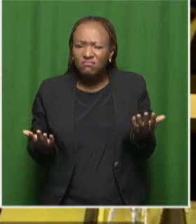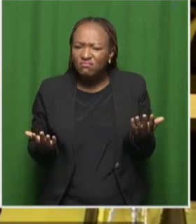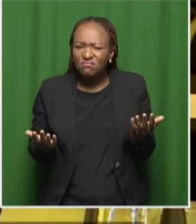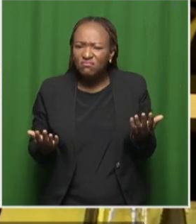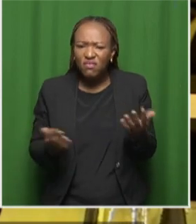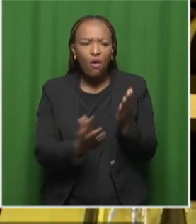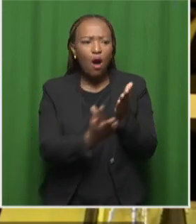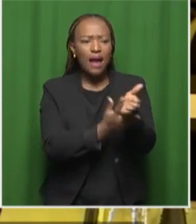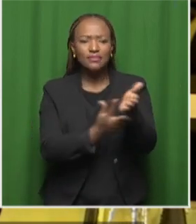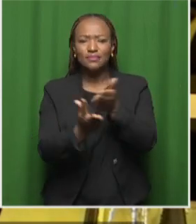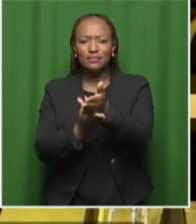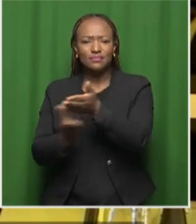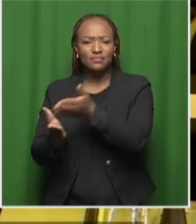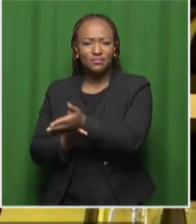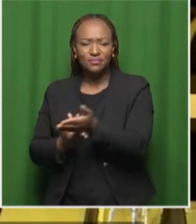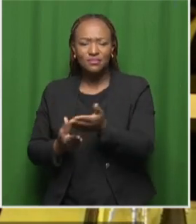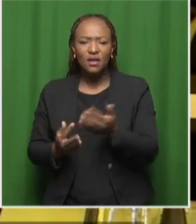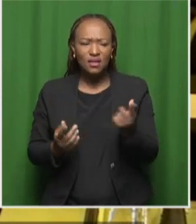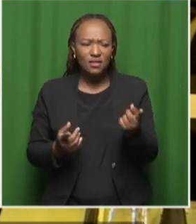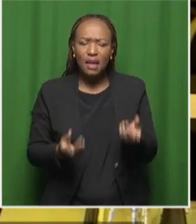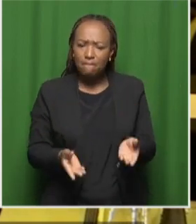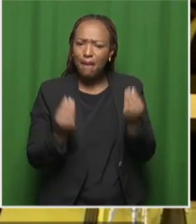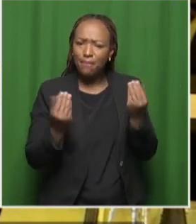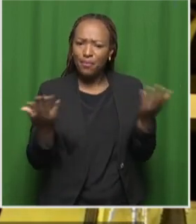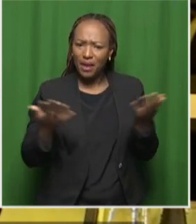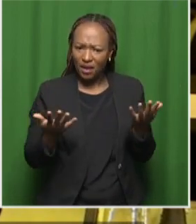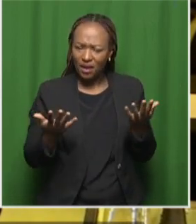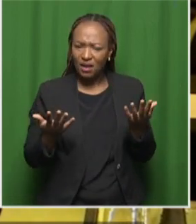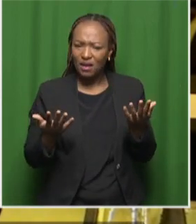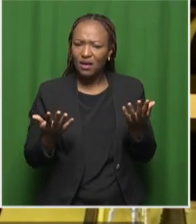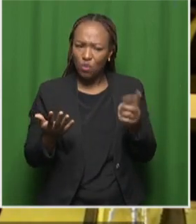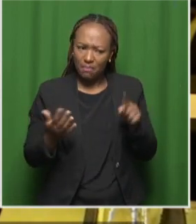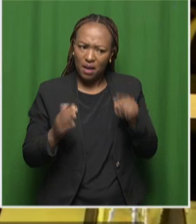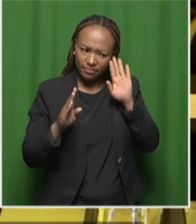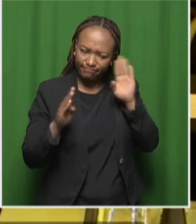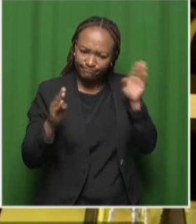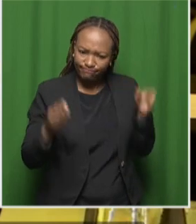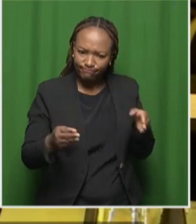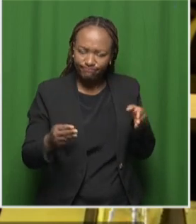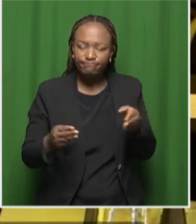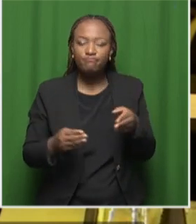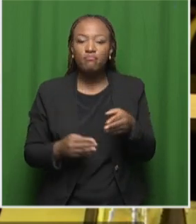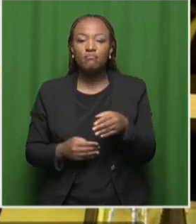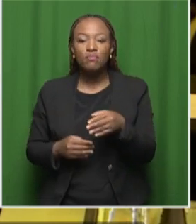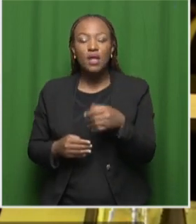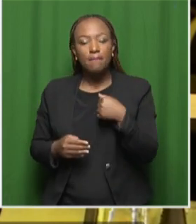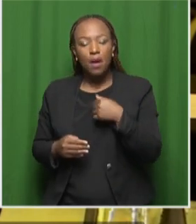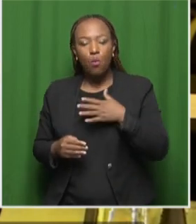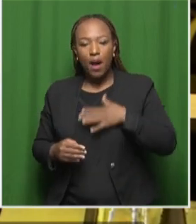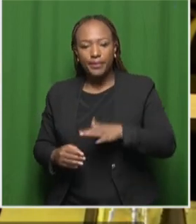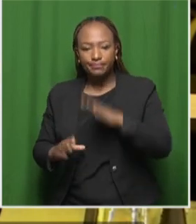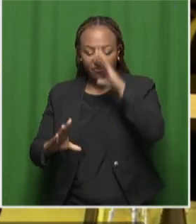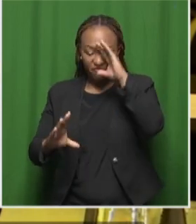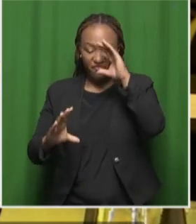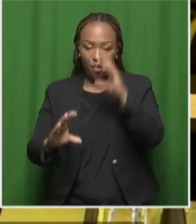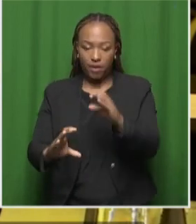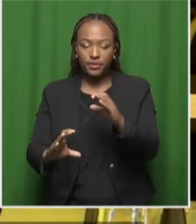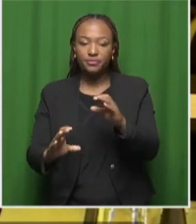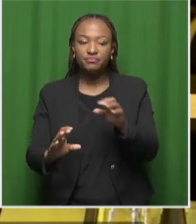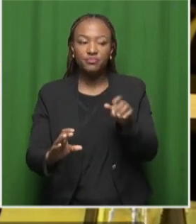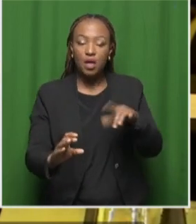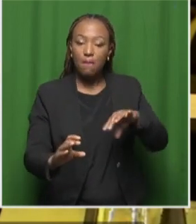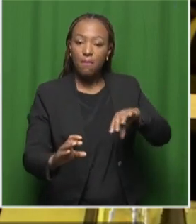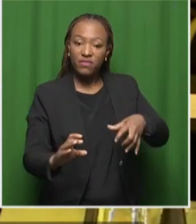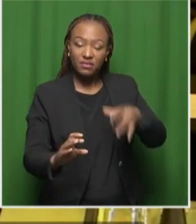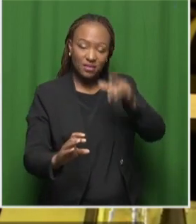investigated very seriously. But I want to focus my attention this morning, Provincial Commissioner, on the community